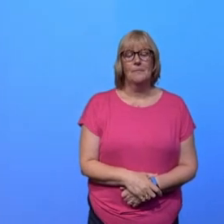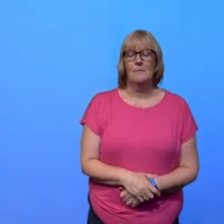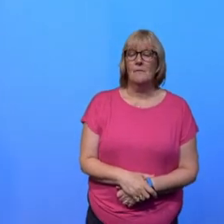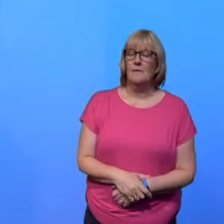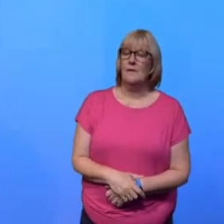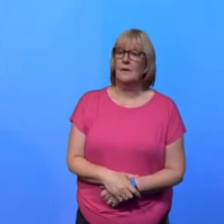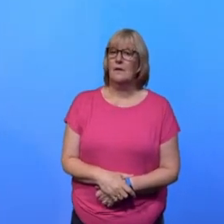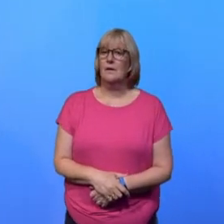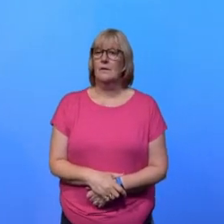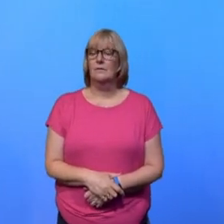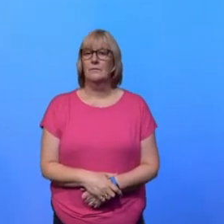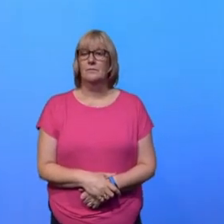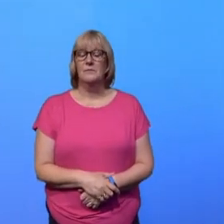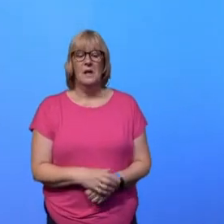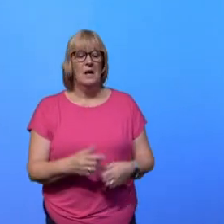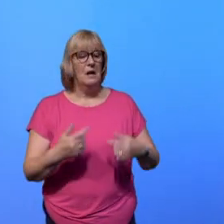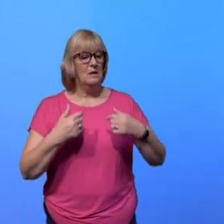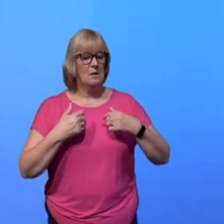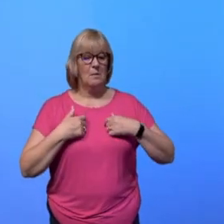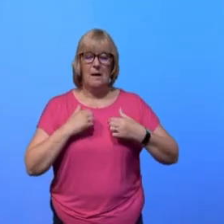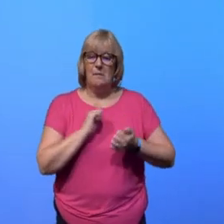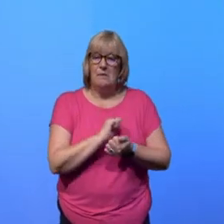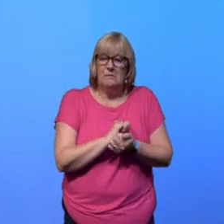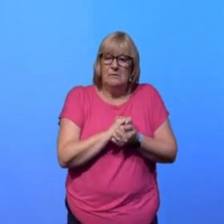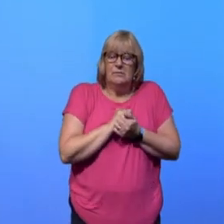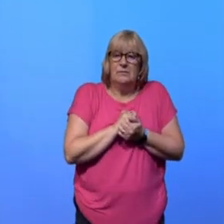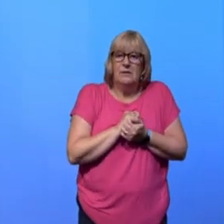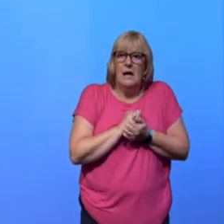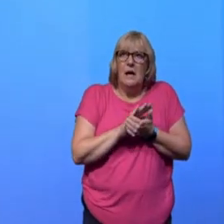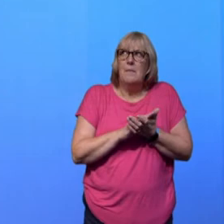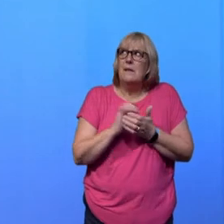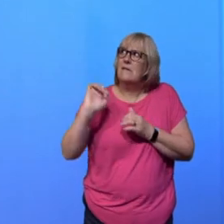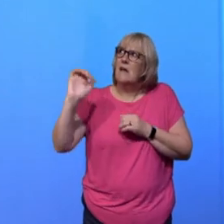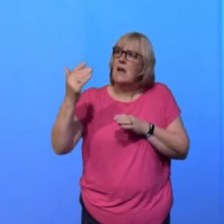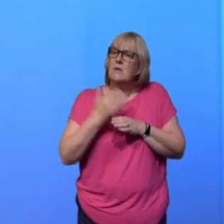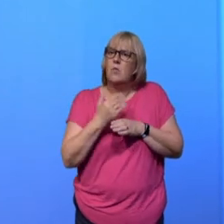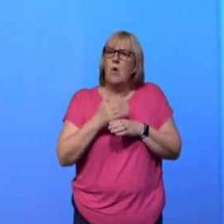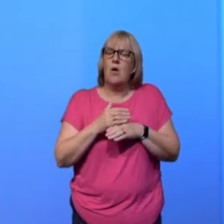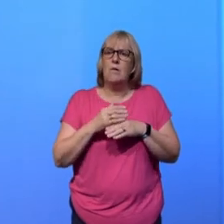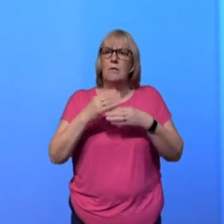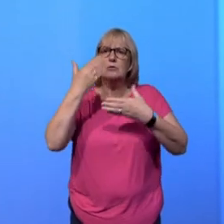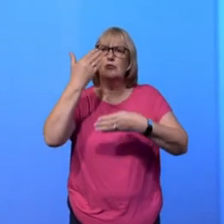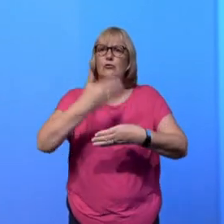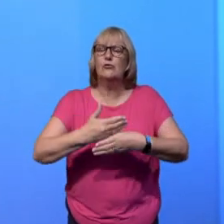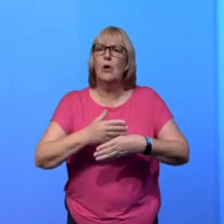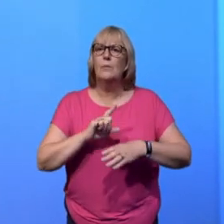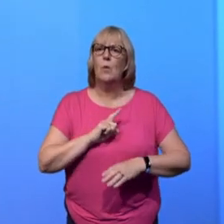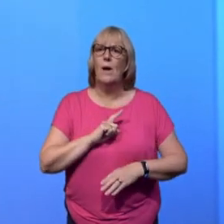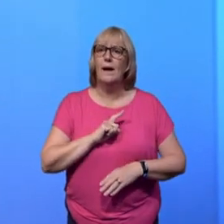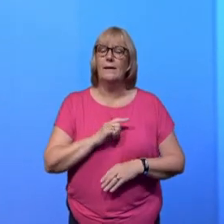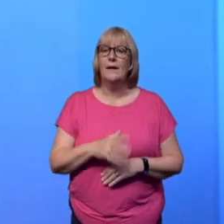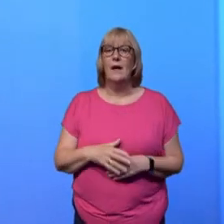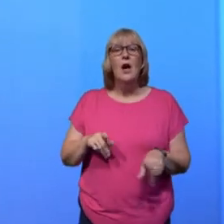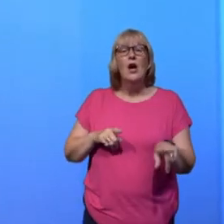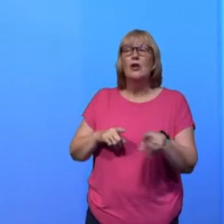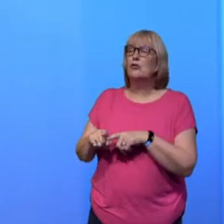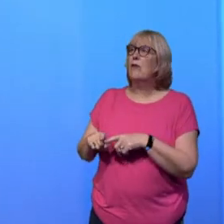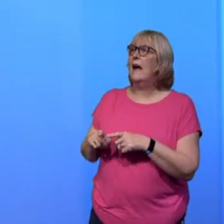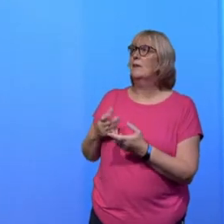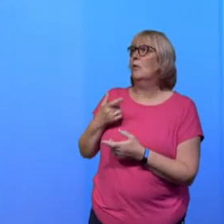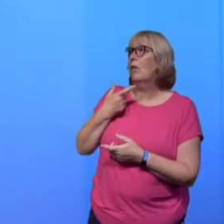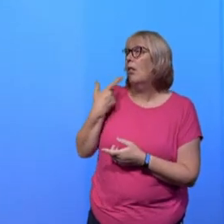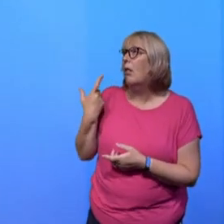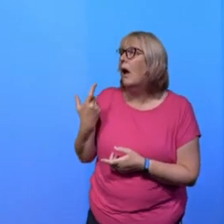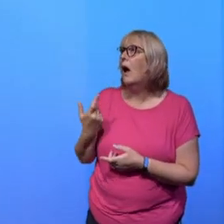think you might be holding up the work of God? What do you do? Well, don't bluff God. Confess your